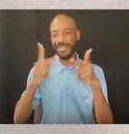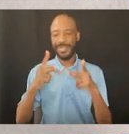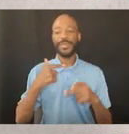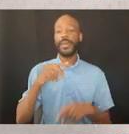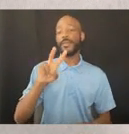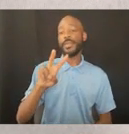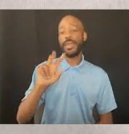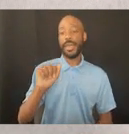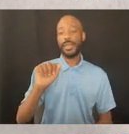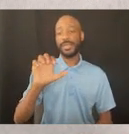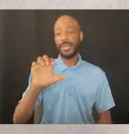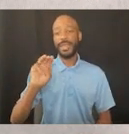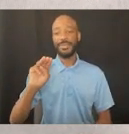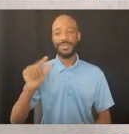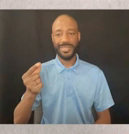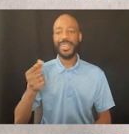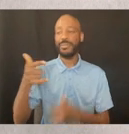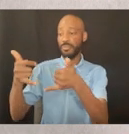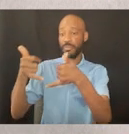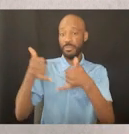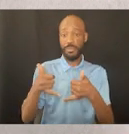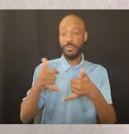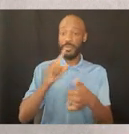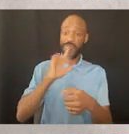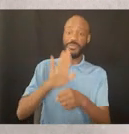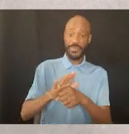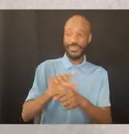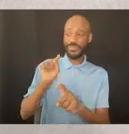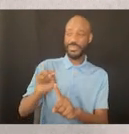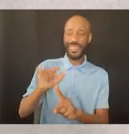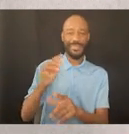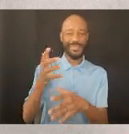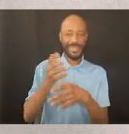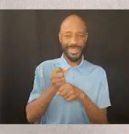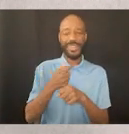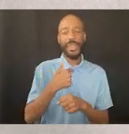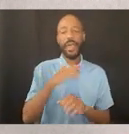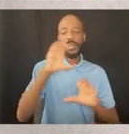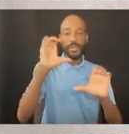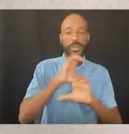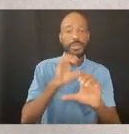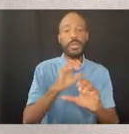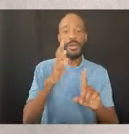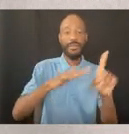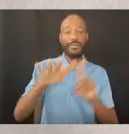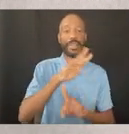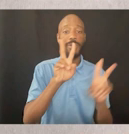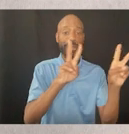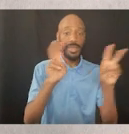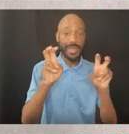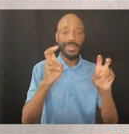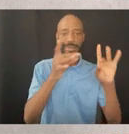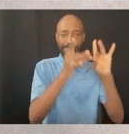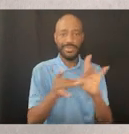from VACNJ, and I explore environmental themes, and I tie them into an investigation of